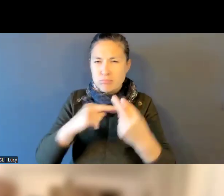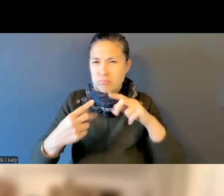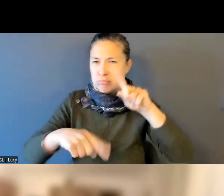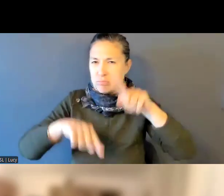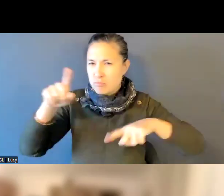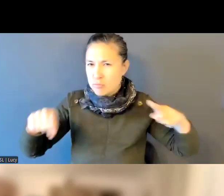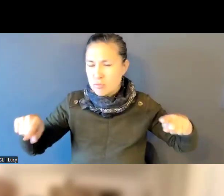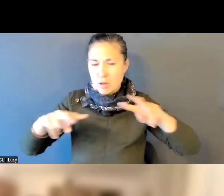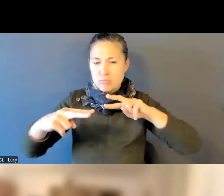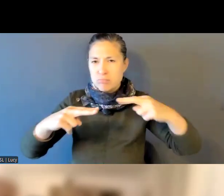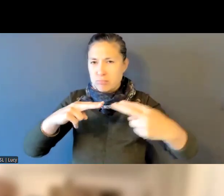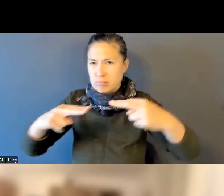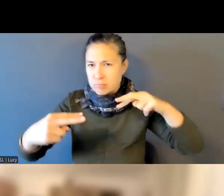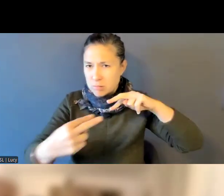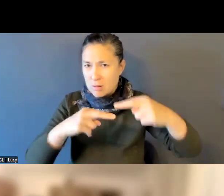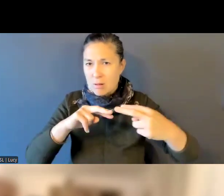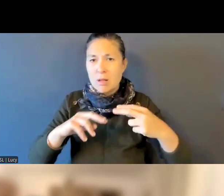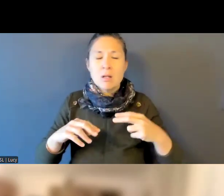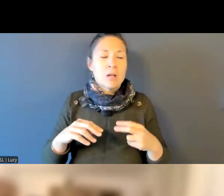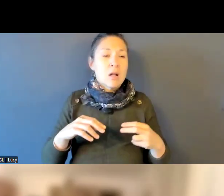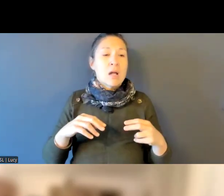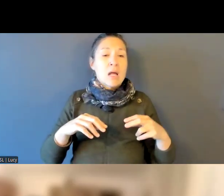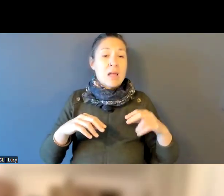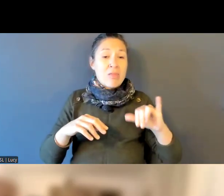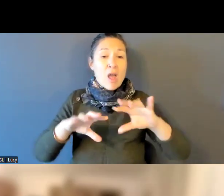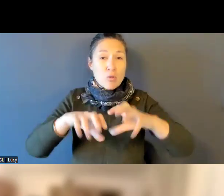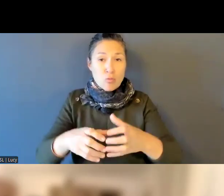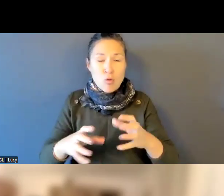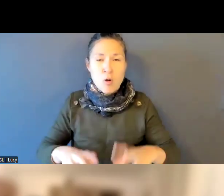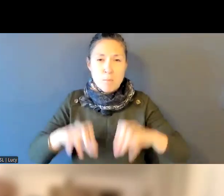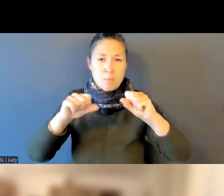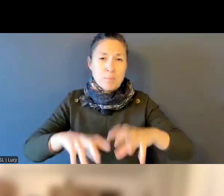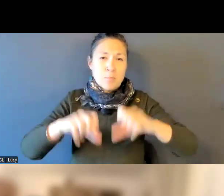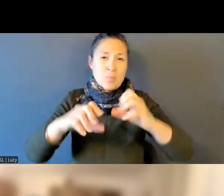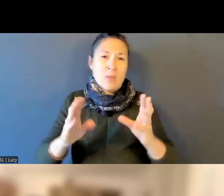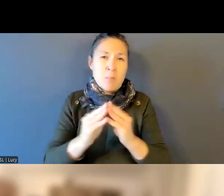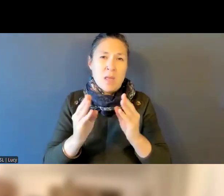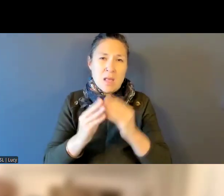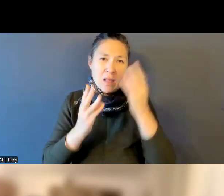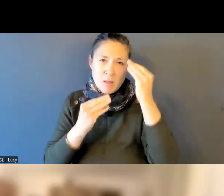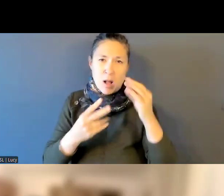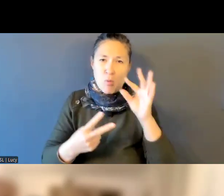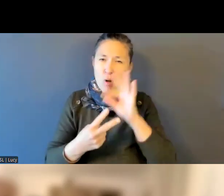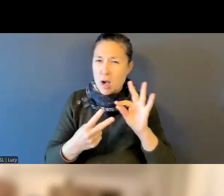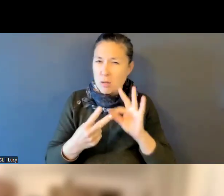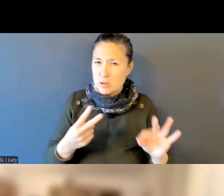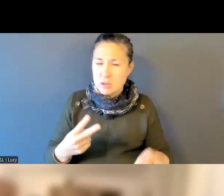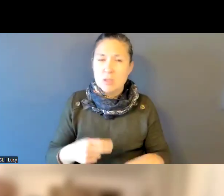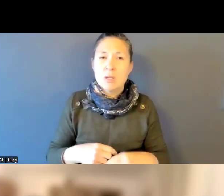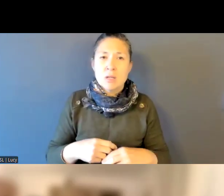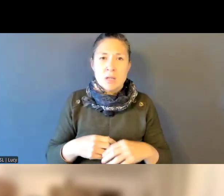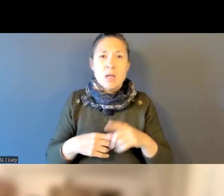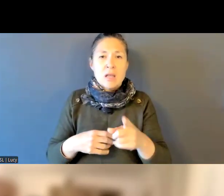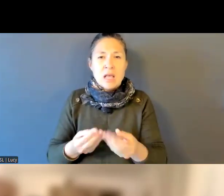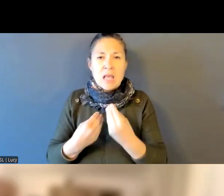met with them throughout the project as we were thinking about the options. and they gave us a lot of